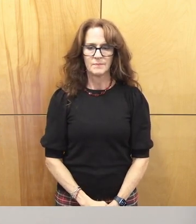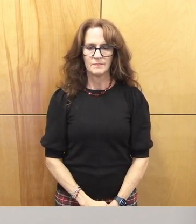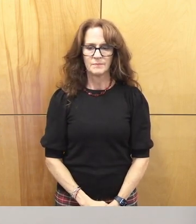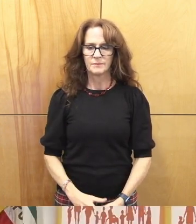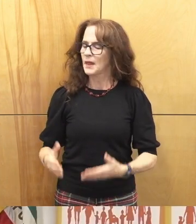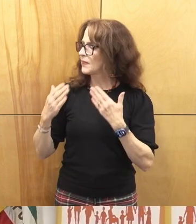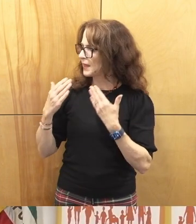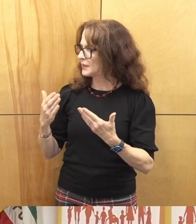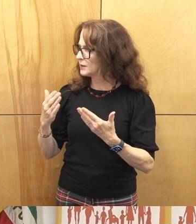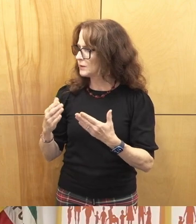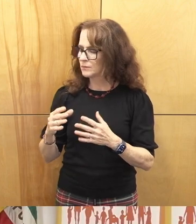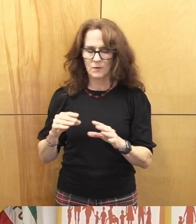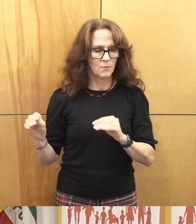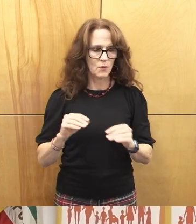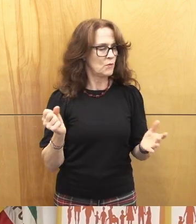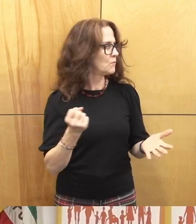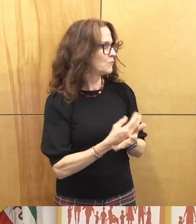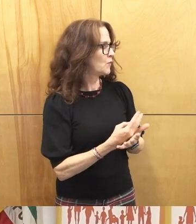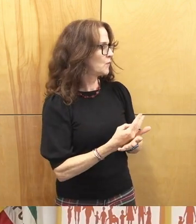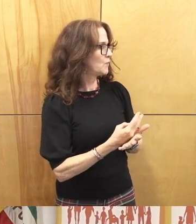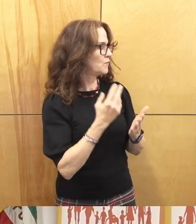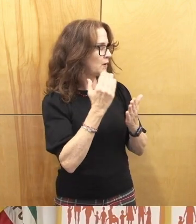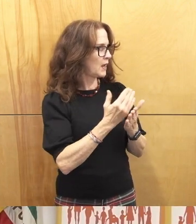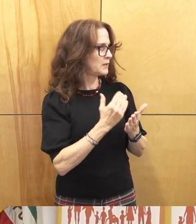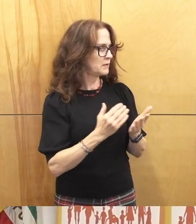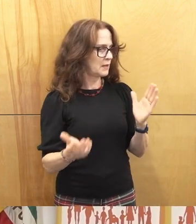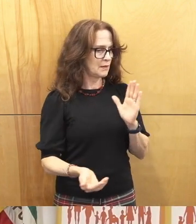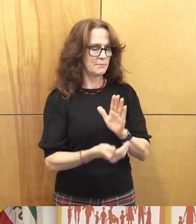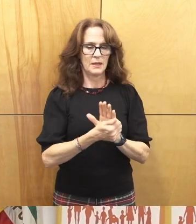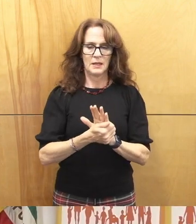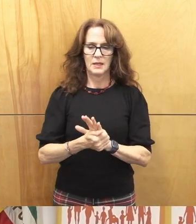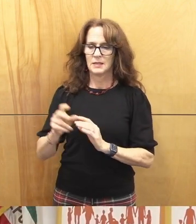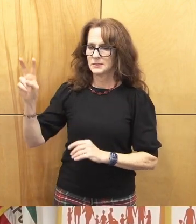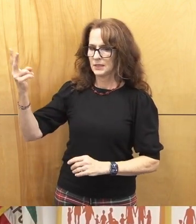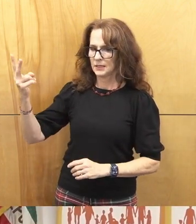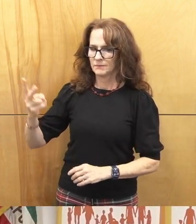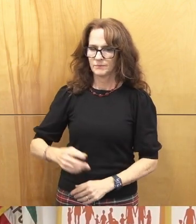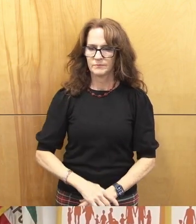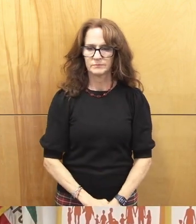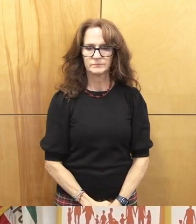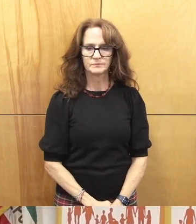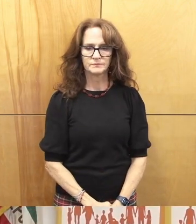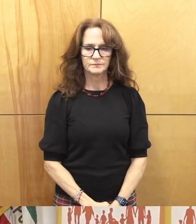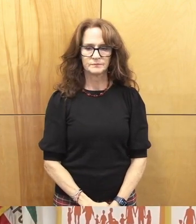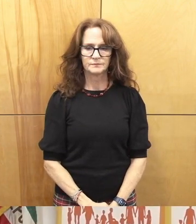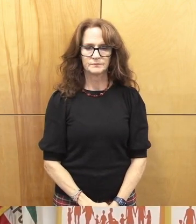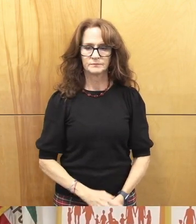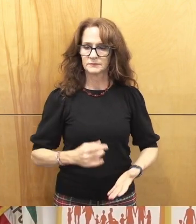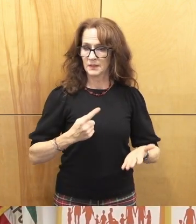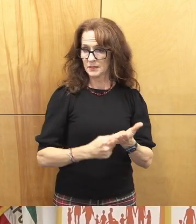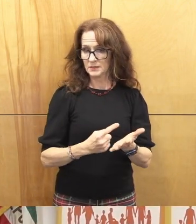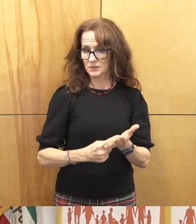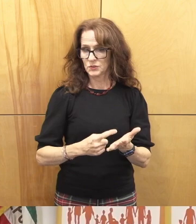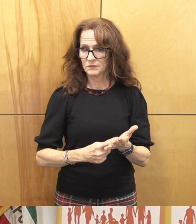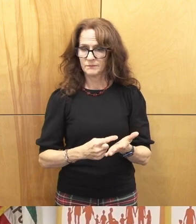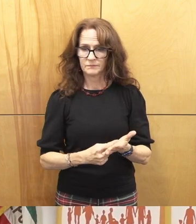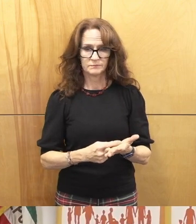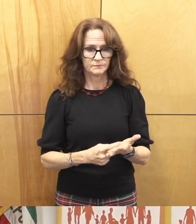Thank you. So we need a motion to Move to approve agenda as amended. Second. any discussion?